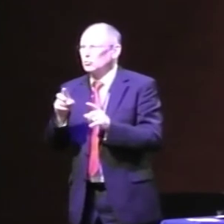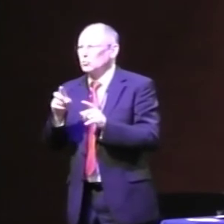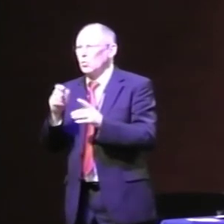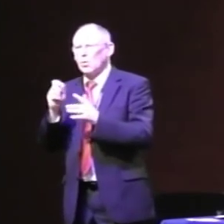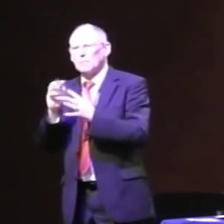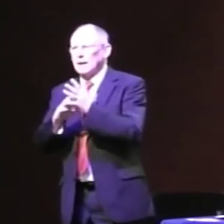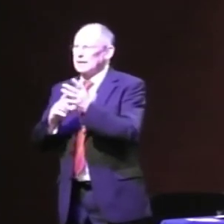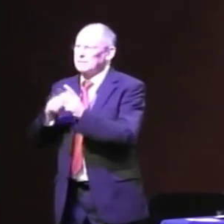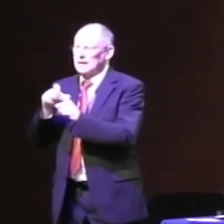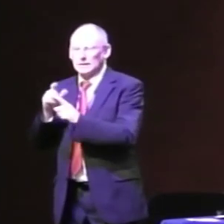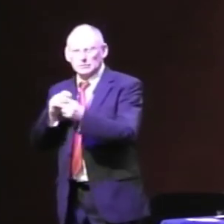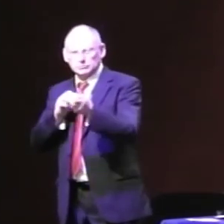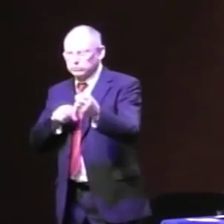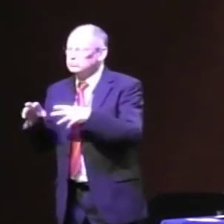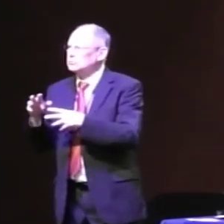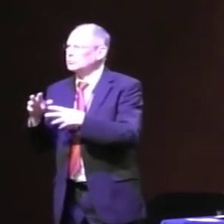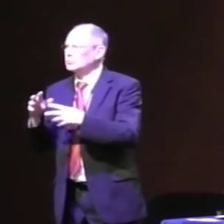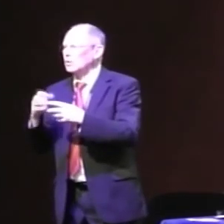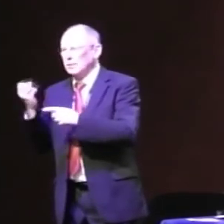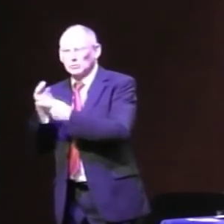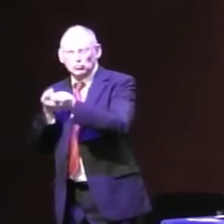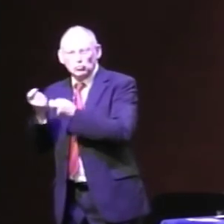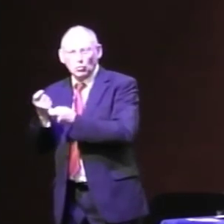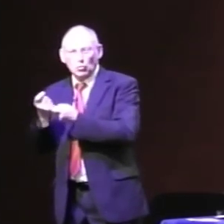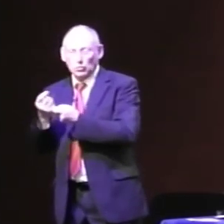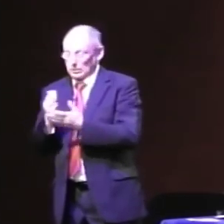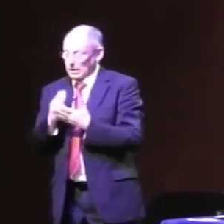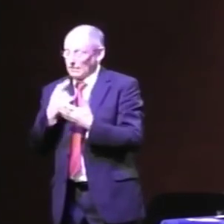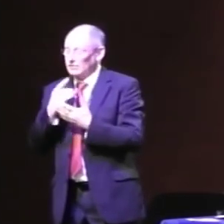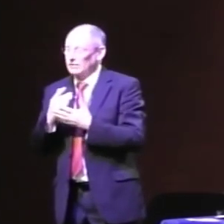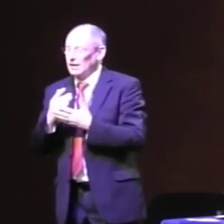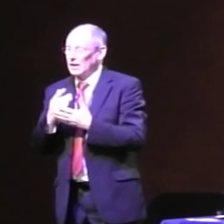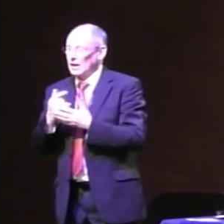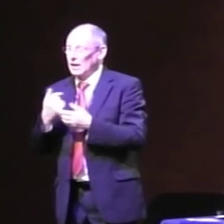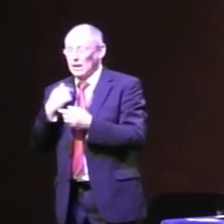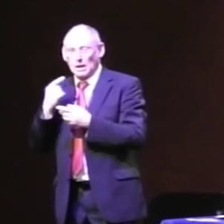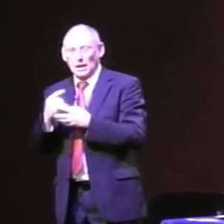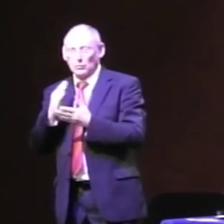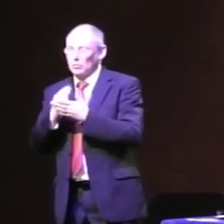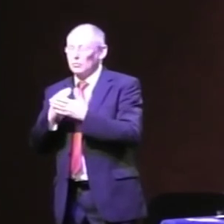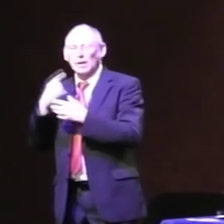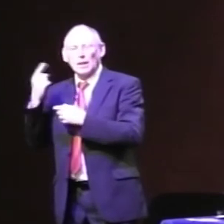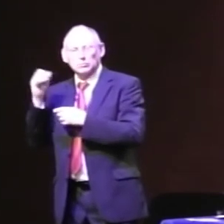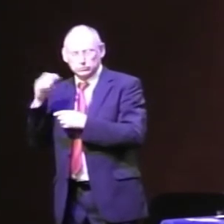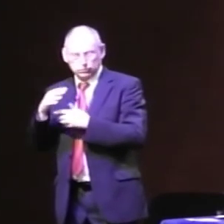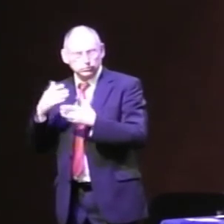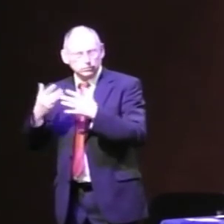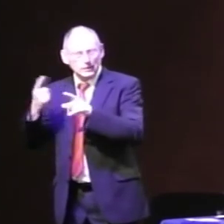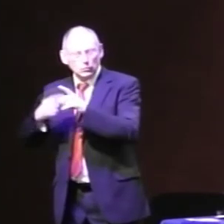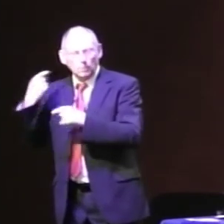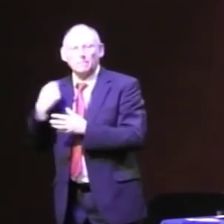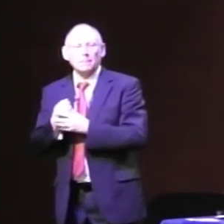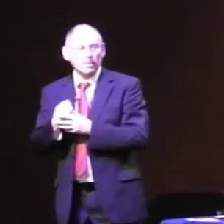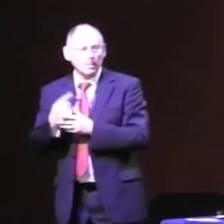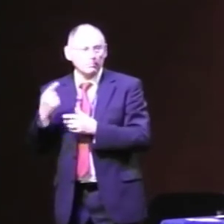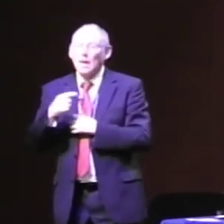to ambulance helicopters. And before there's any comments, there must have been Chinook. That was many years ago.